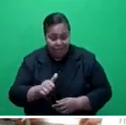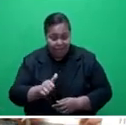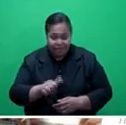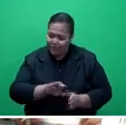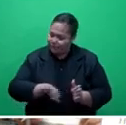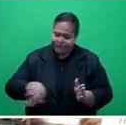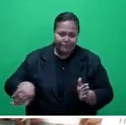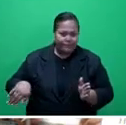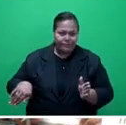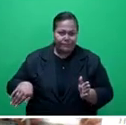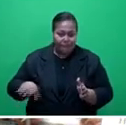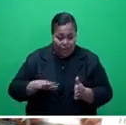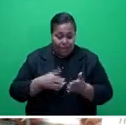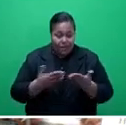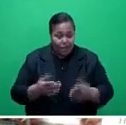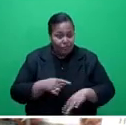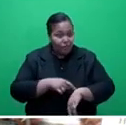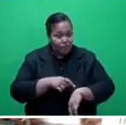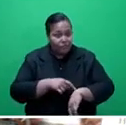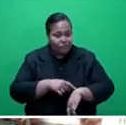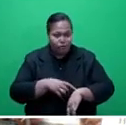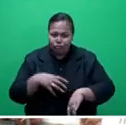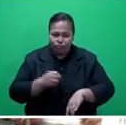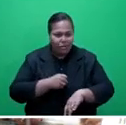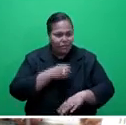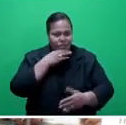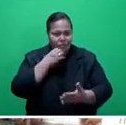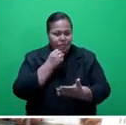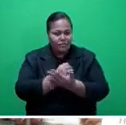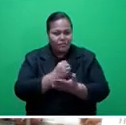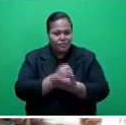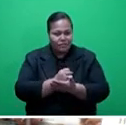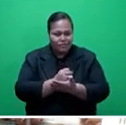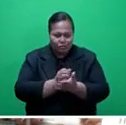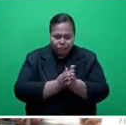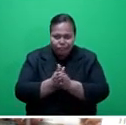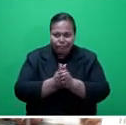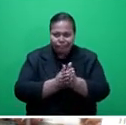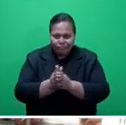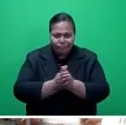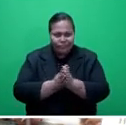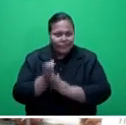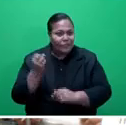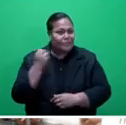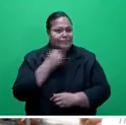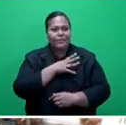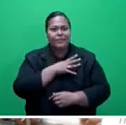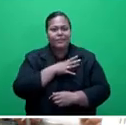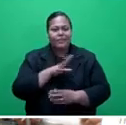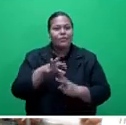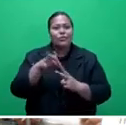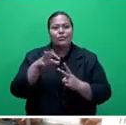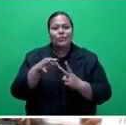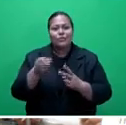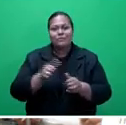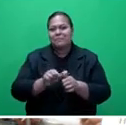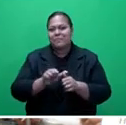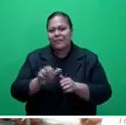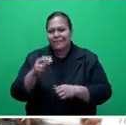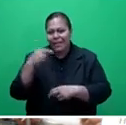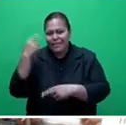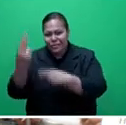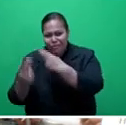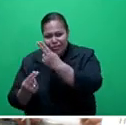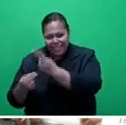come to reaffirm our enduring spirit and to choose a better history